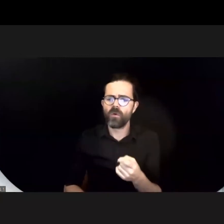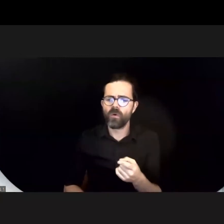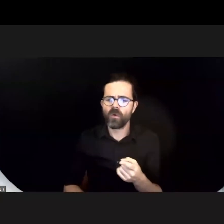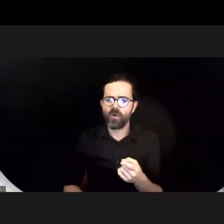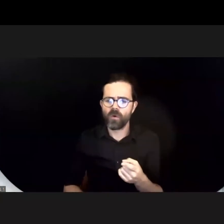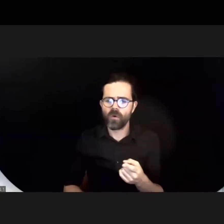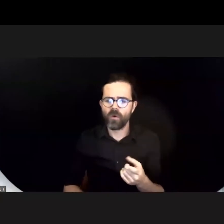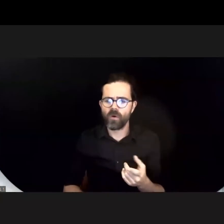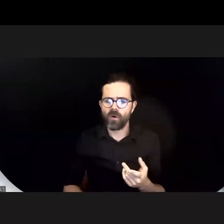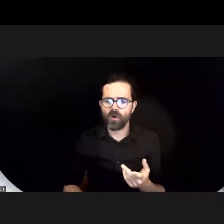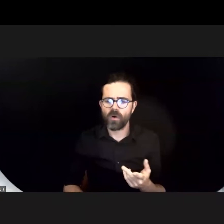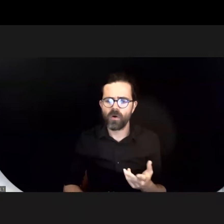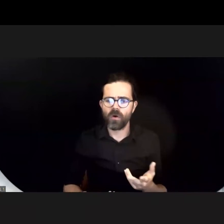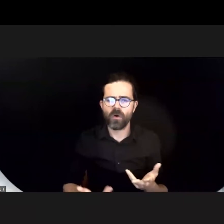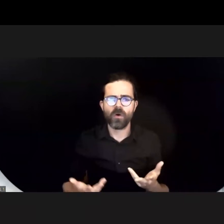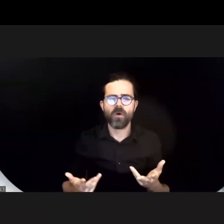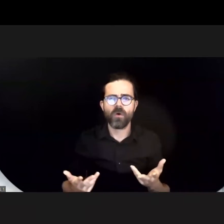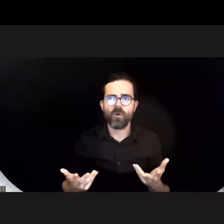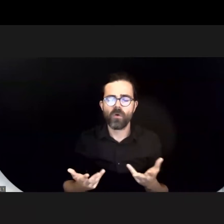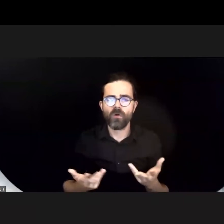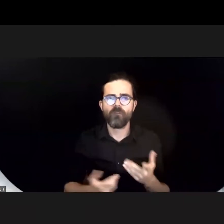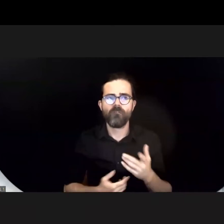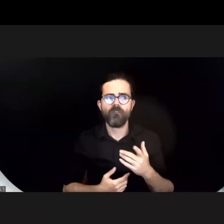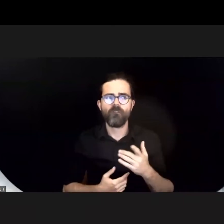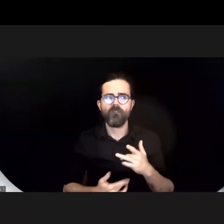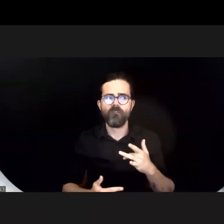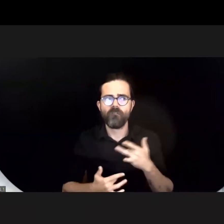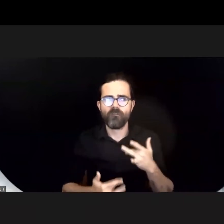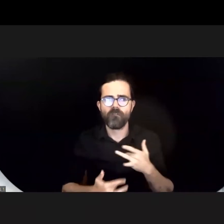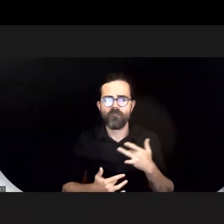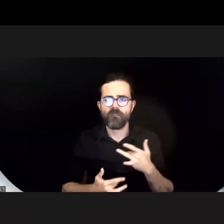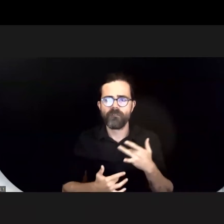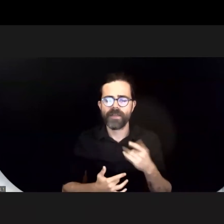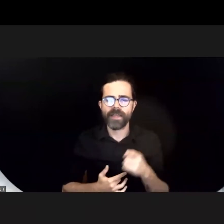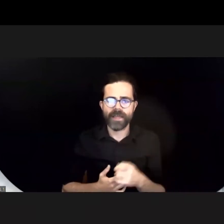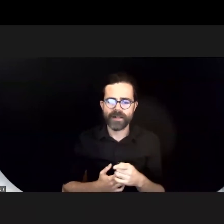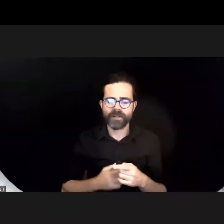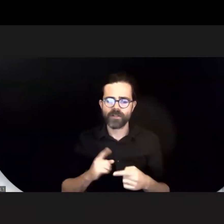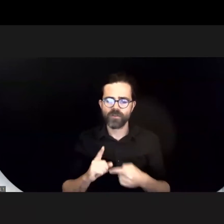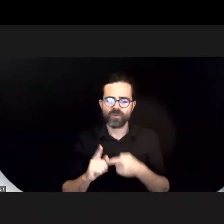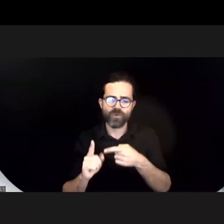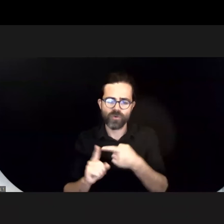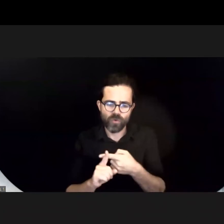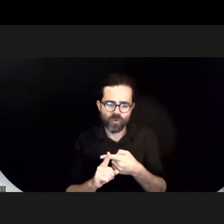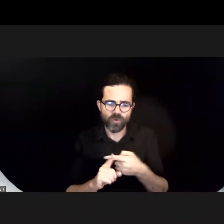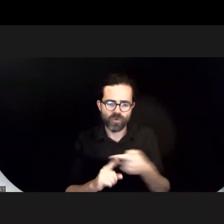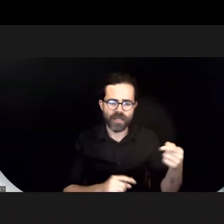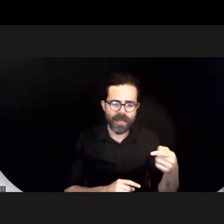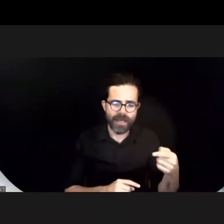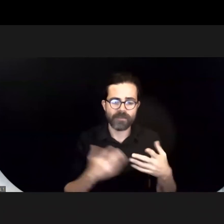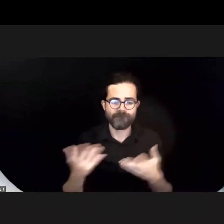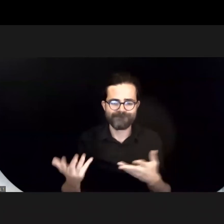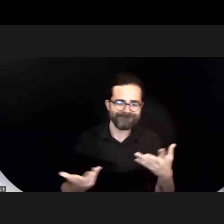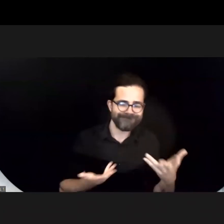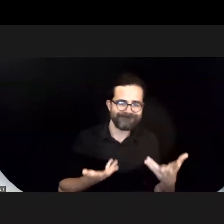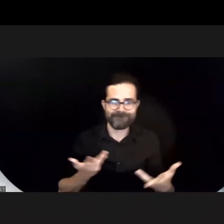and somebody else told you what was good for you and what wasn't good for you? You'd struggle. Now, there might be times when it is good